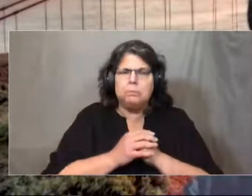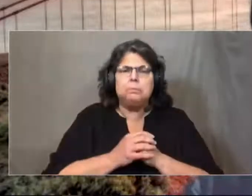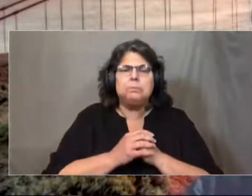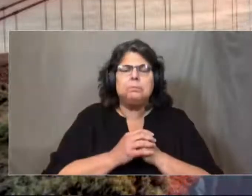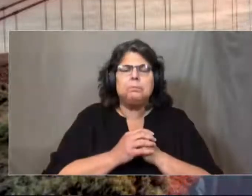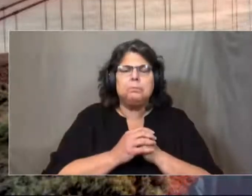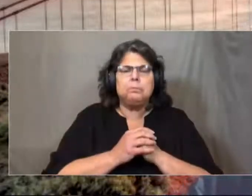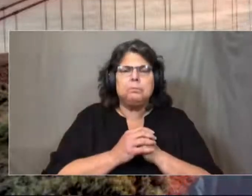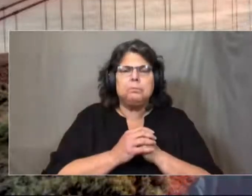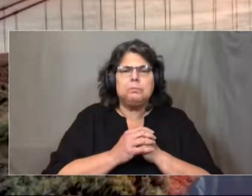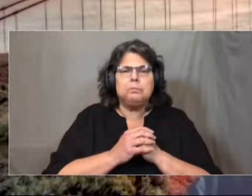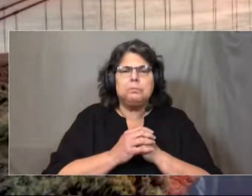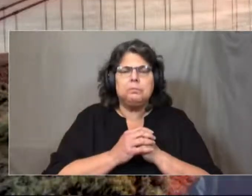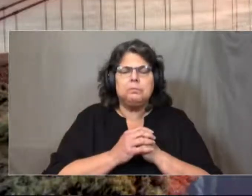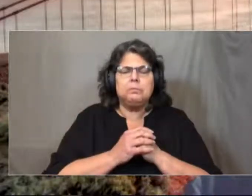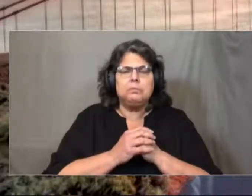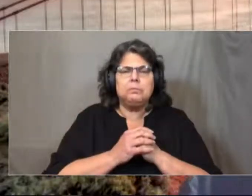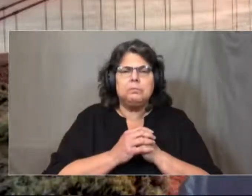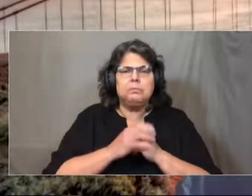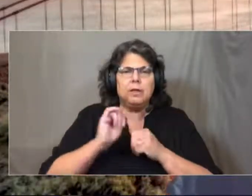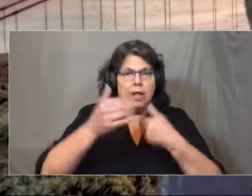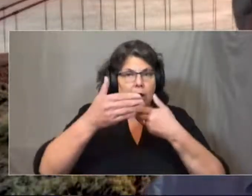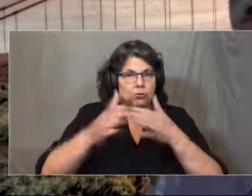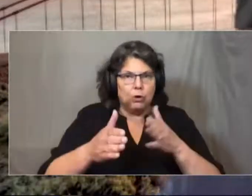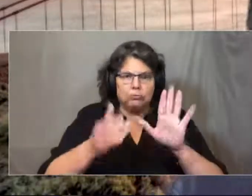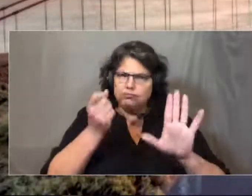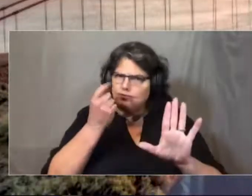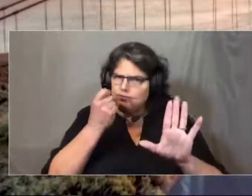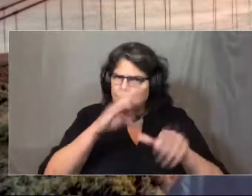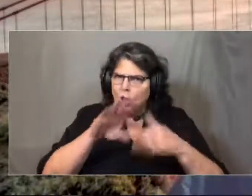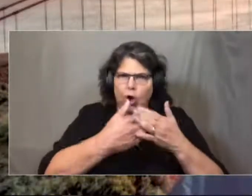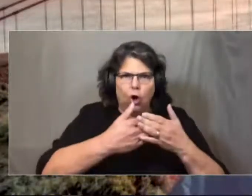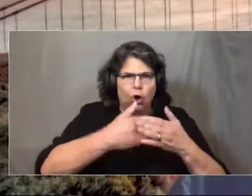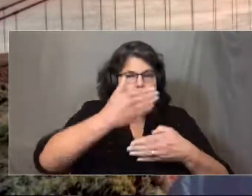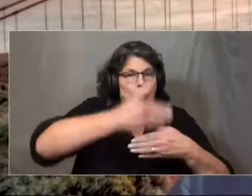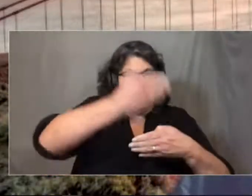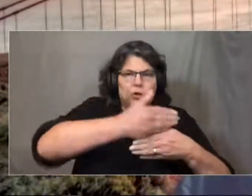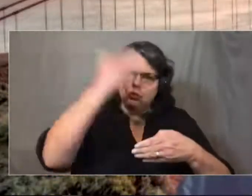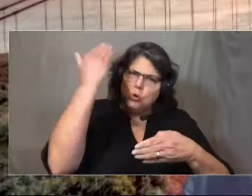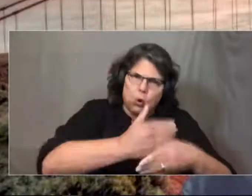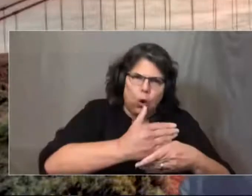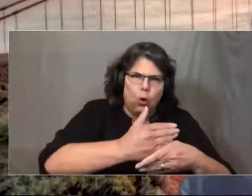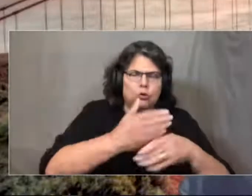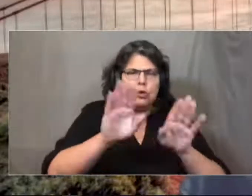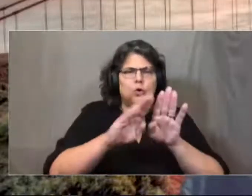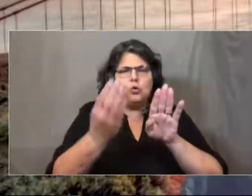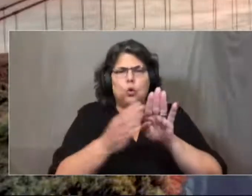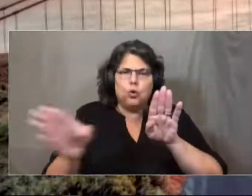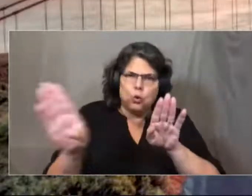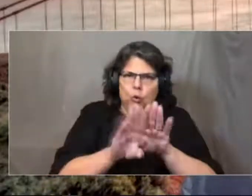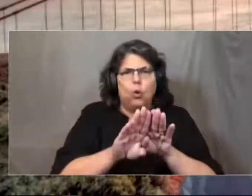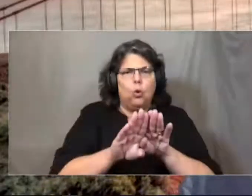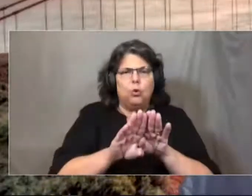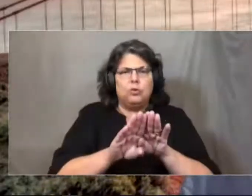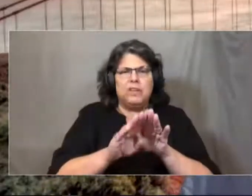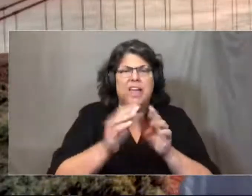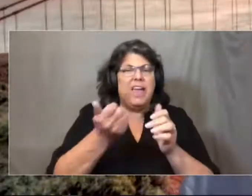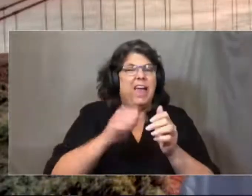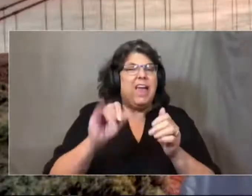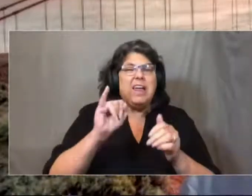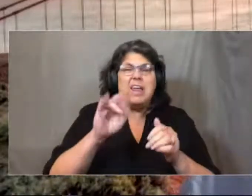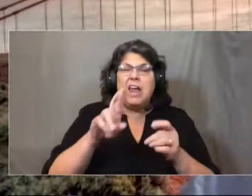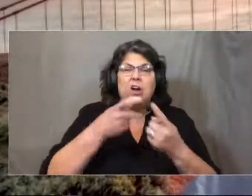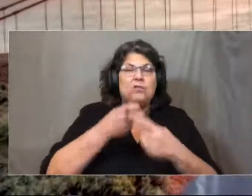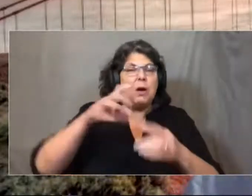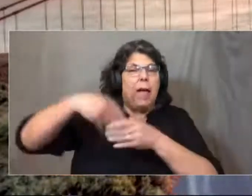said, you want the windows and doors closed. You want them tightly closed. You want to keep outdoor air from